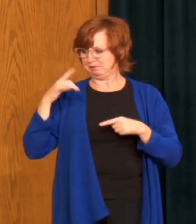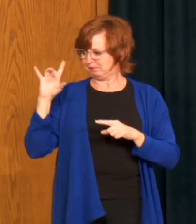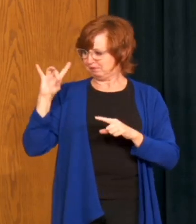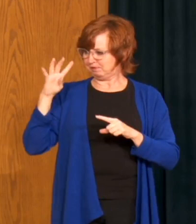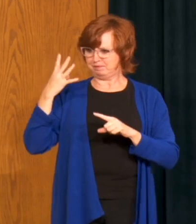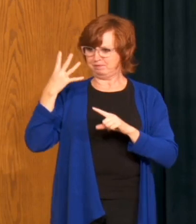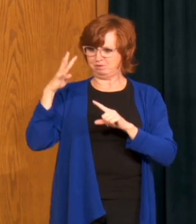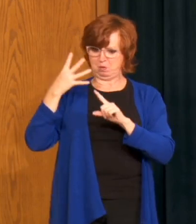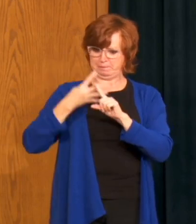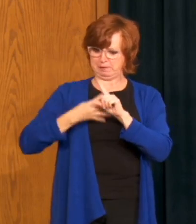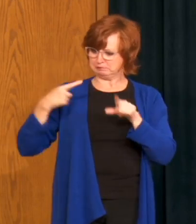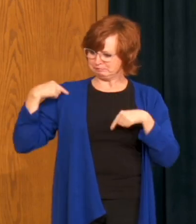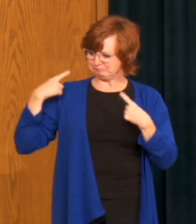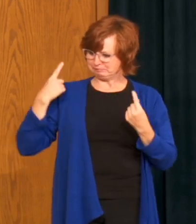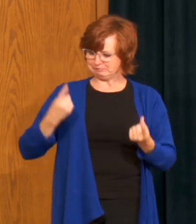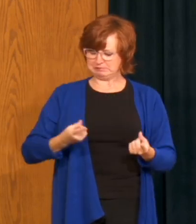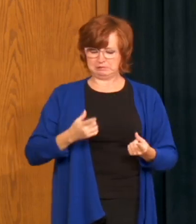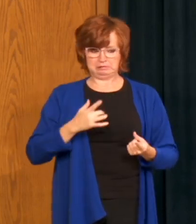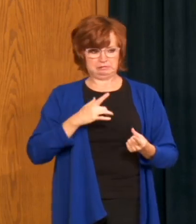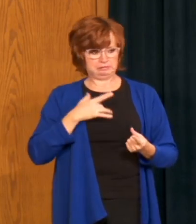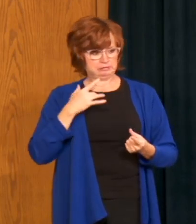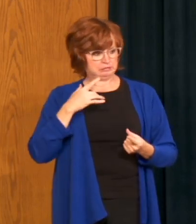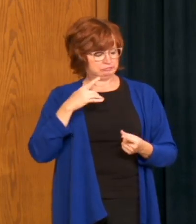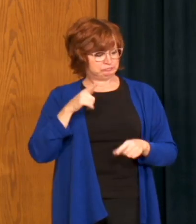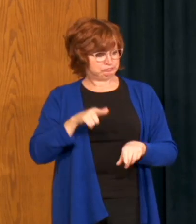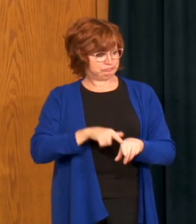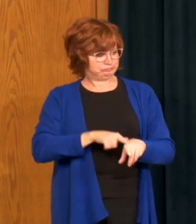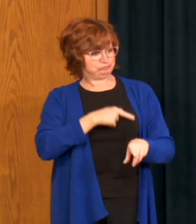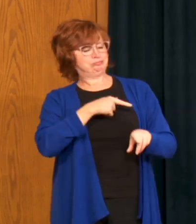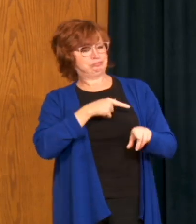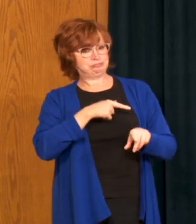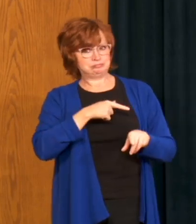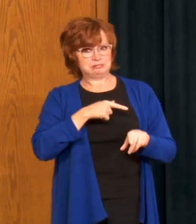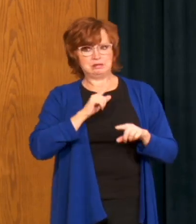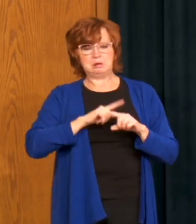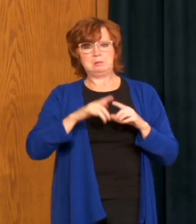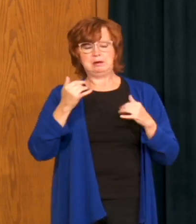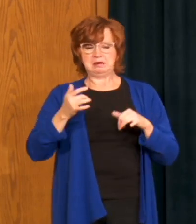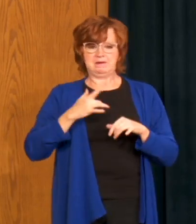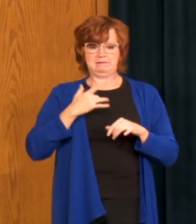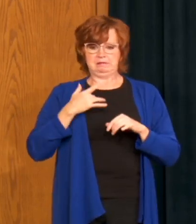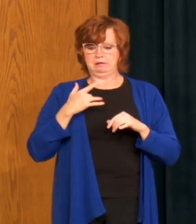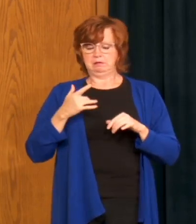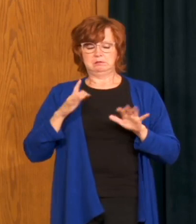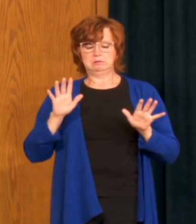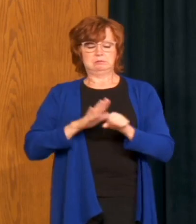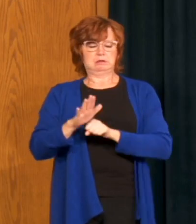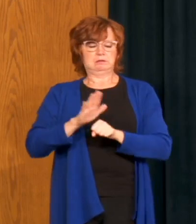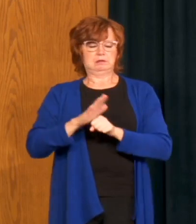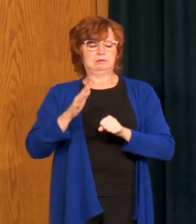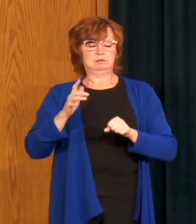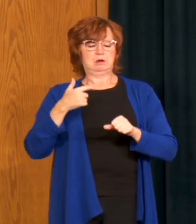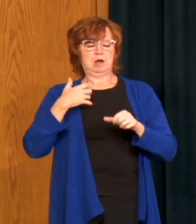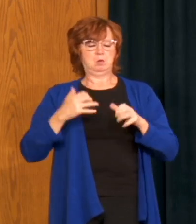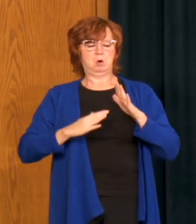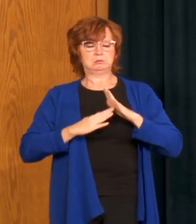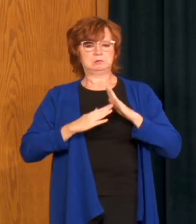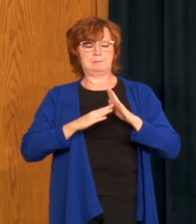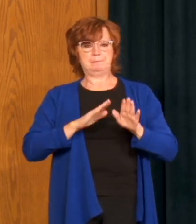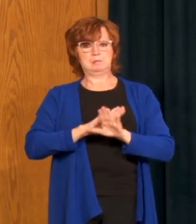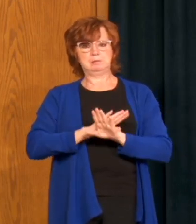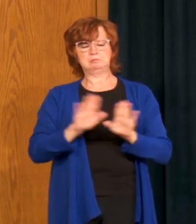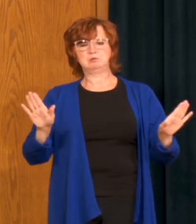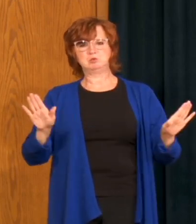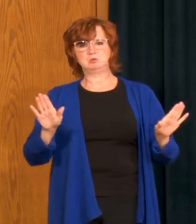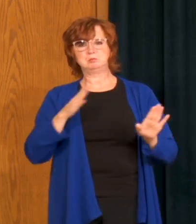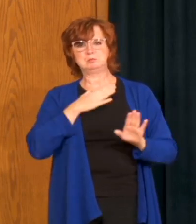may be tempting for some of us to relax these practices from time to time. Don't. Please don't